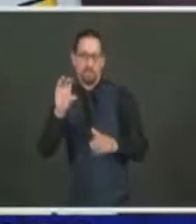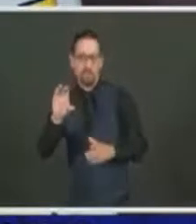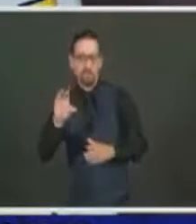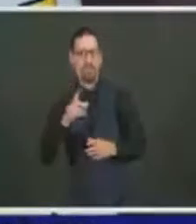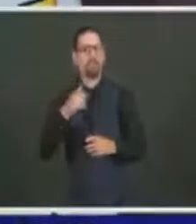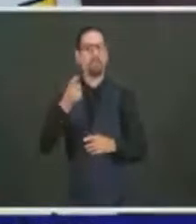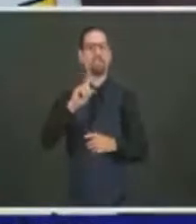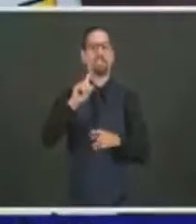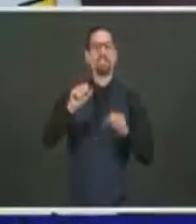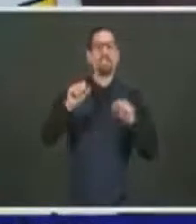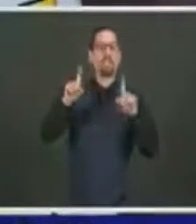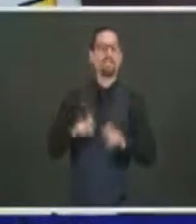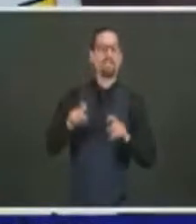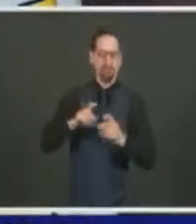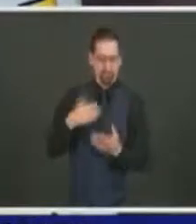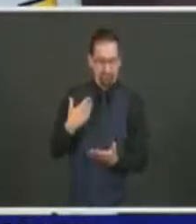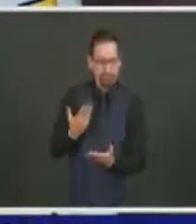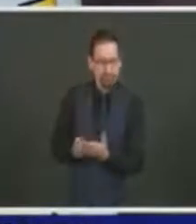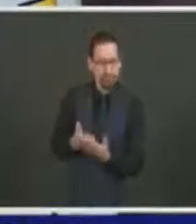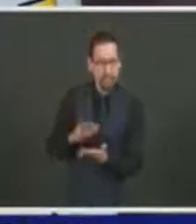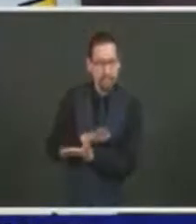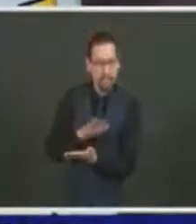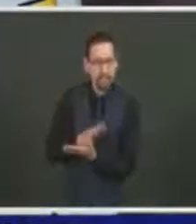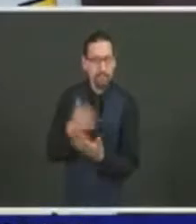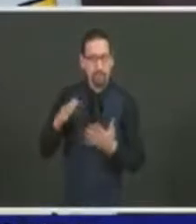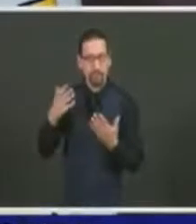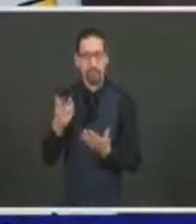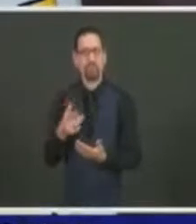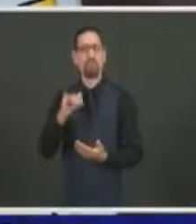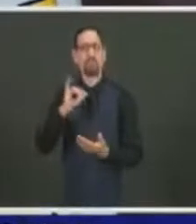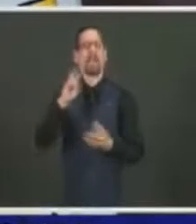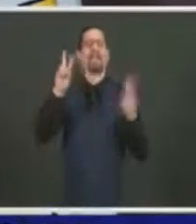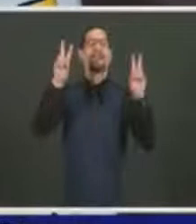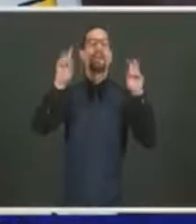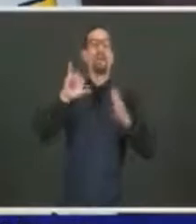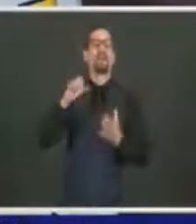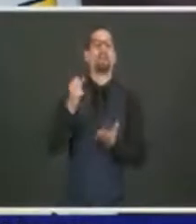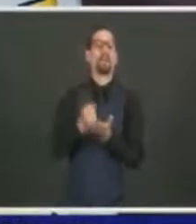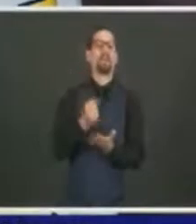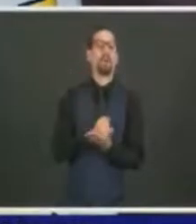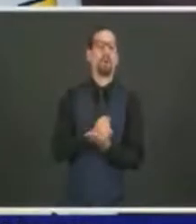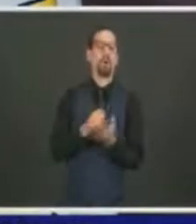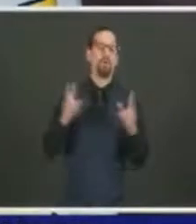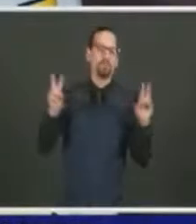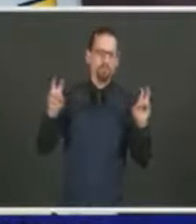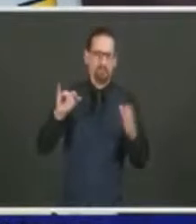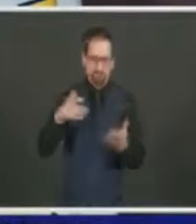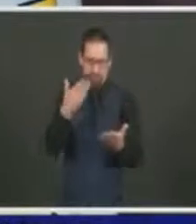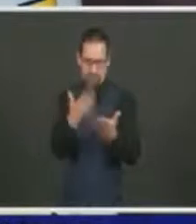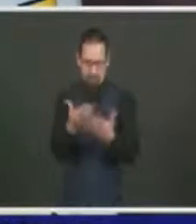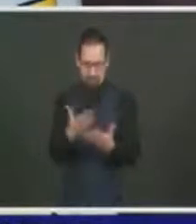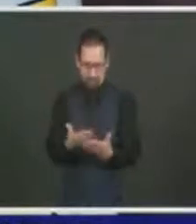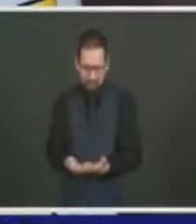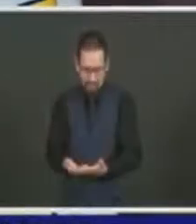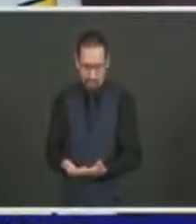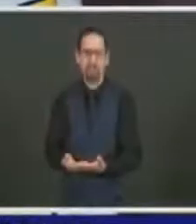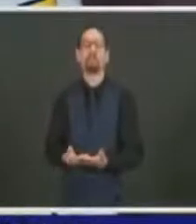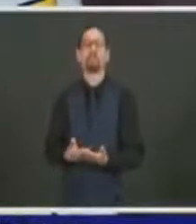they've tested negative. Now, if you're a Rhode Islander who travels to one of the states on the